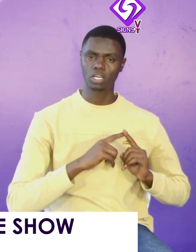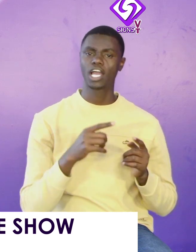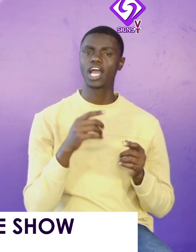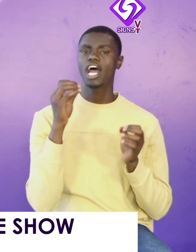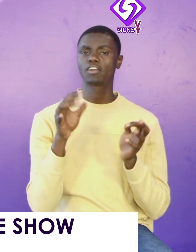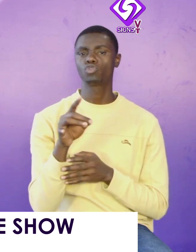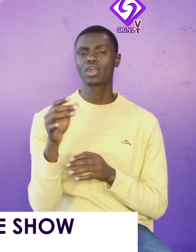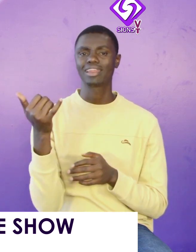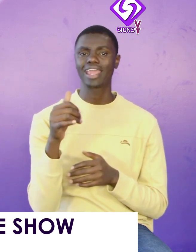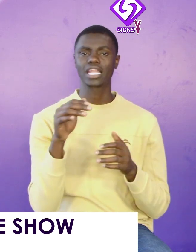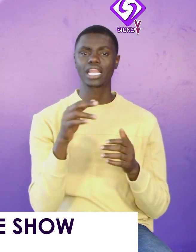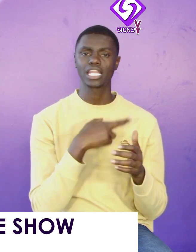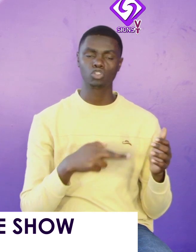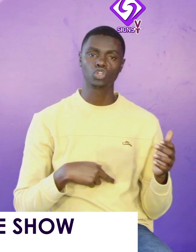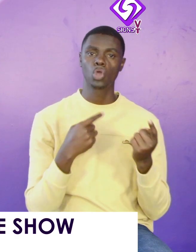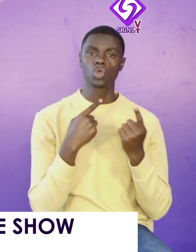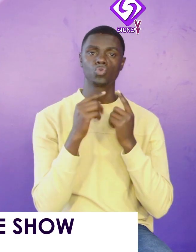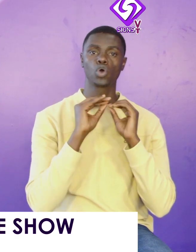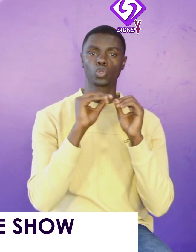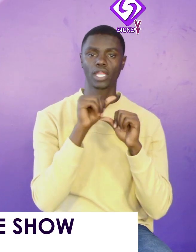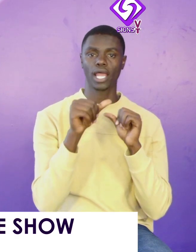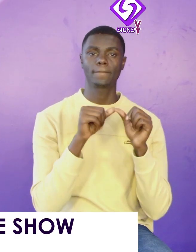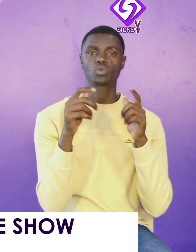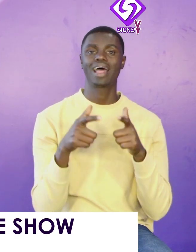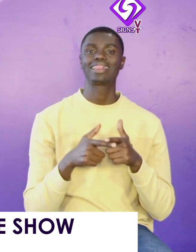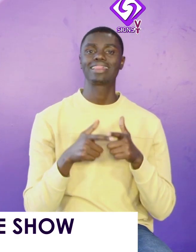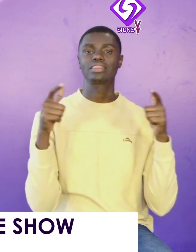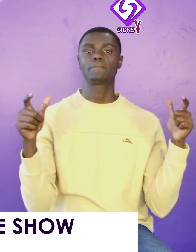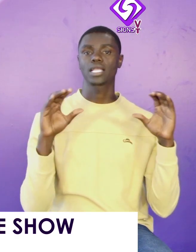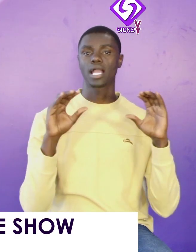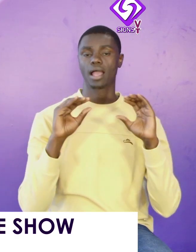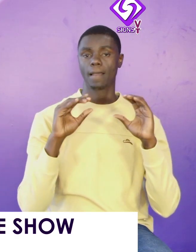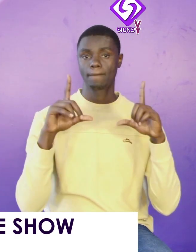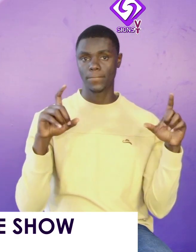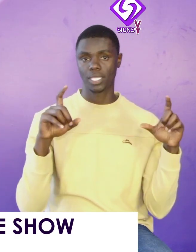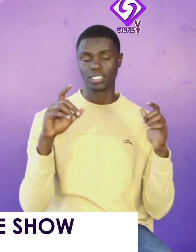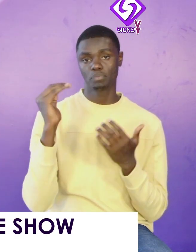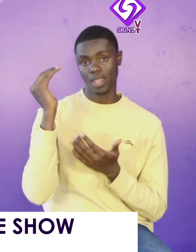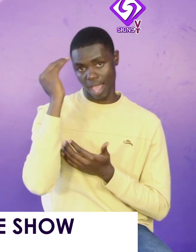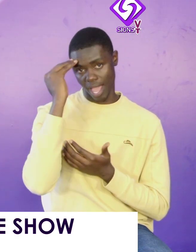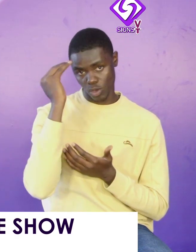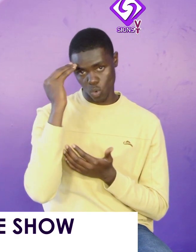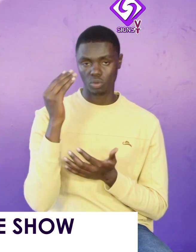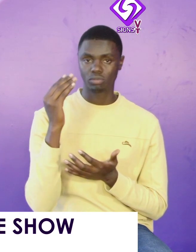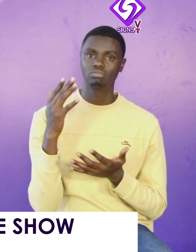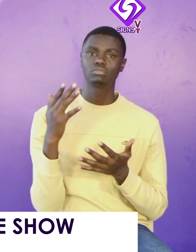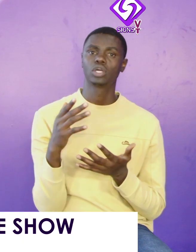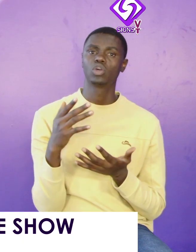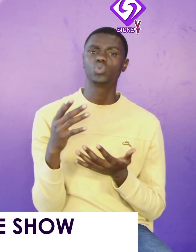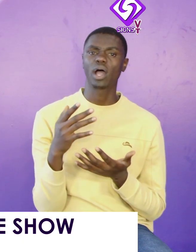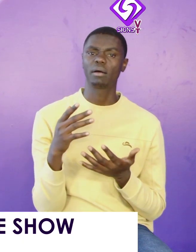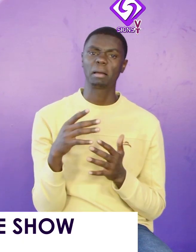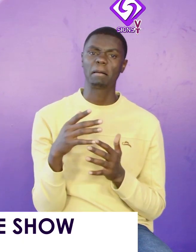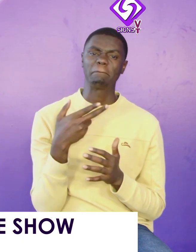religion, you are taught about the bigger picture, I'm sure your sheikh or your guru or your pastor or your